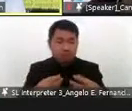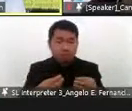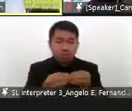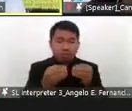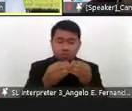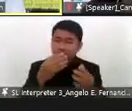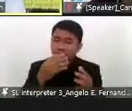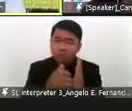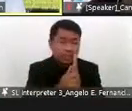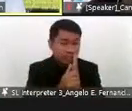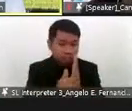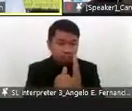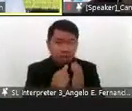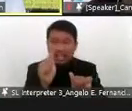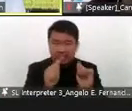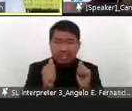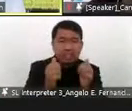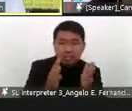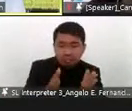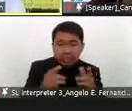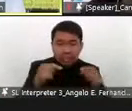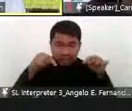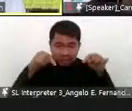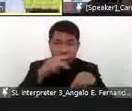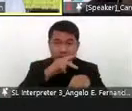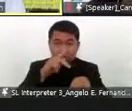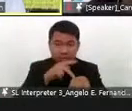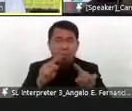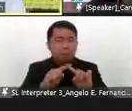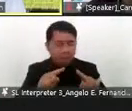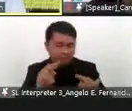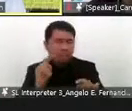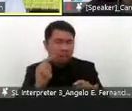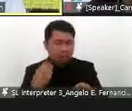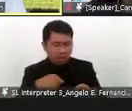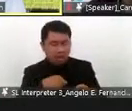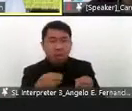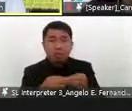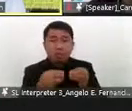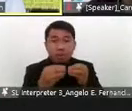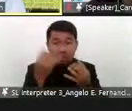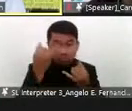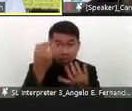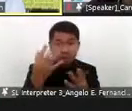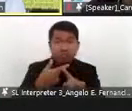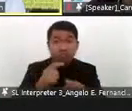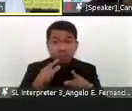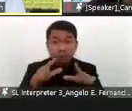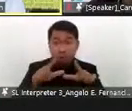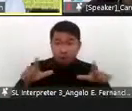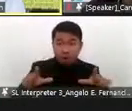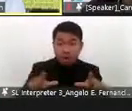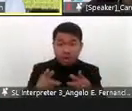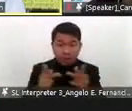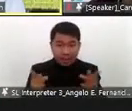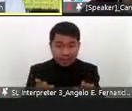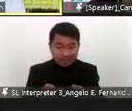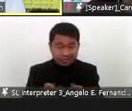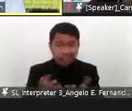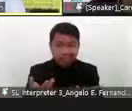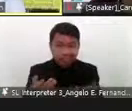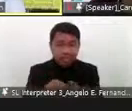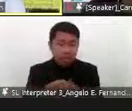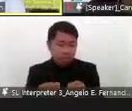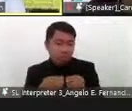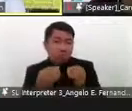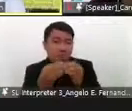issue. But we need lots of good data from local situations, local conditions. And once we have that, it'll be easier to